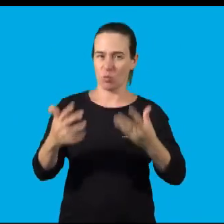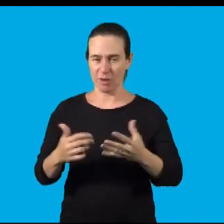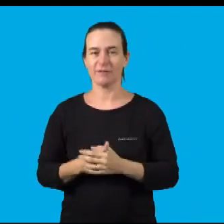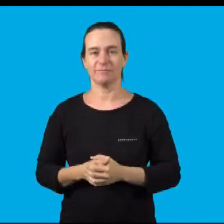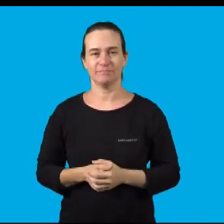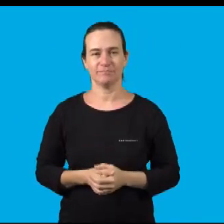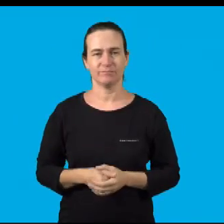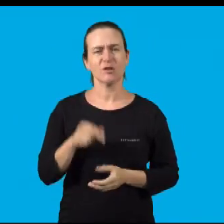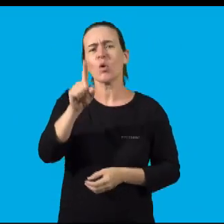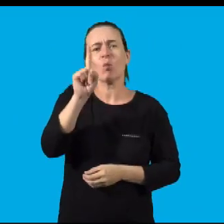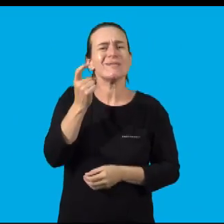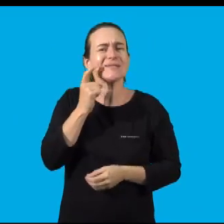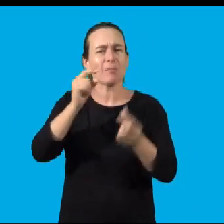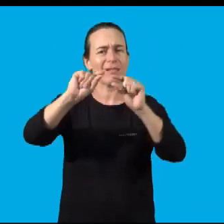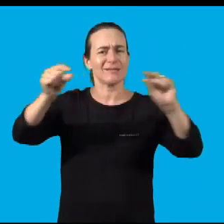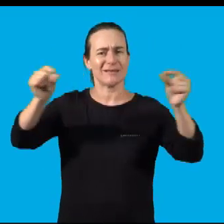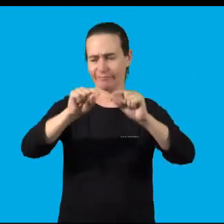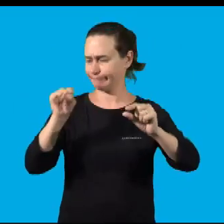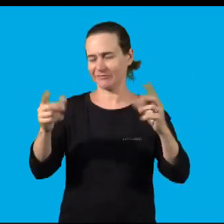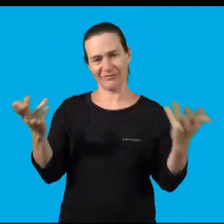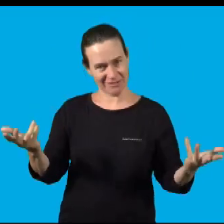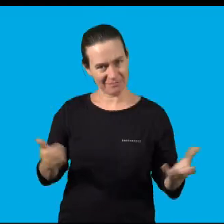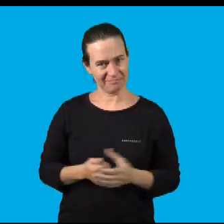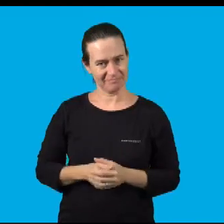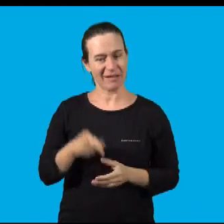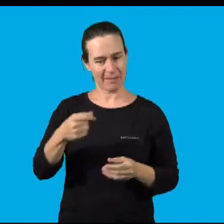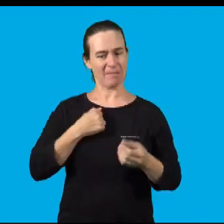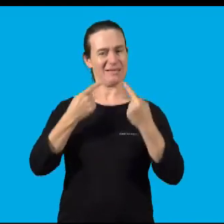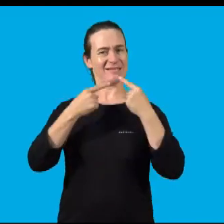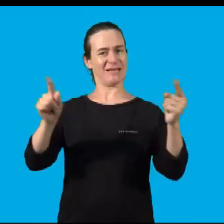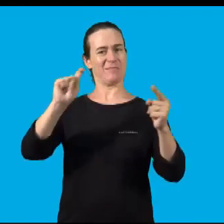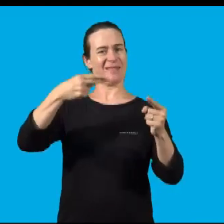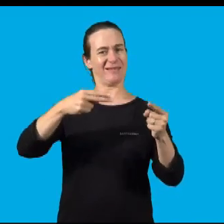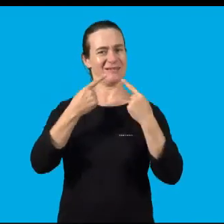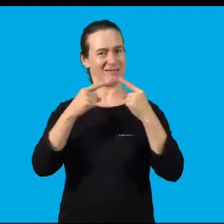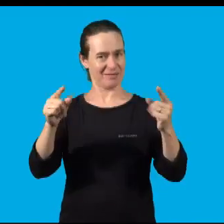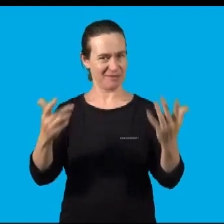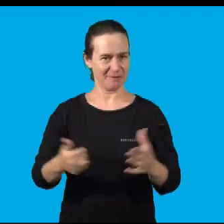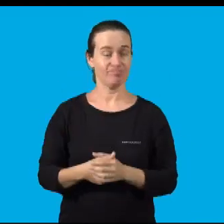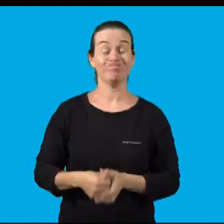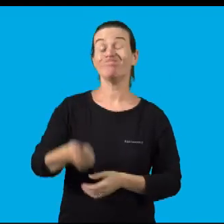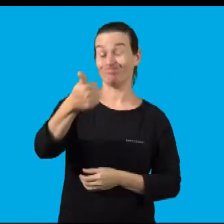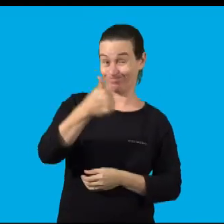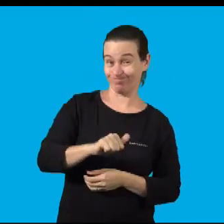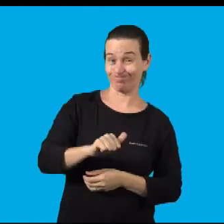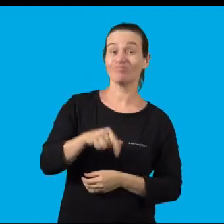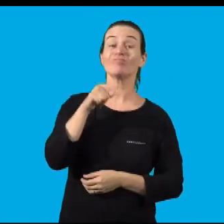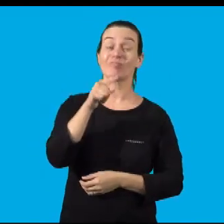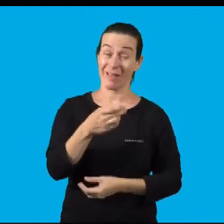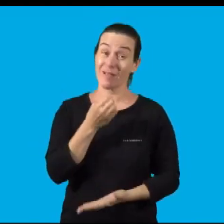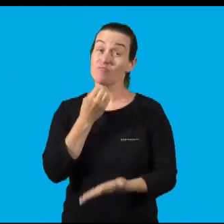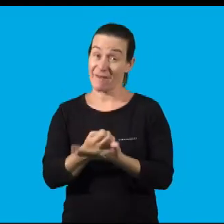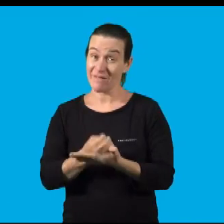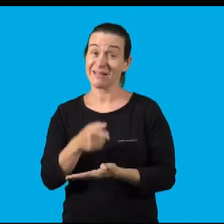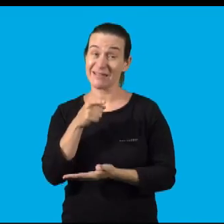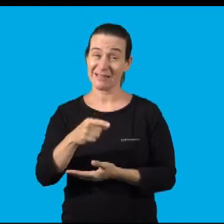that's all just in one simple sentence. The thesis statement. It is evident that deception